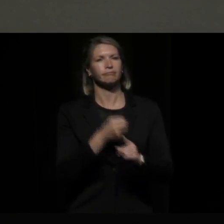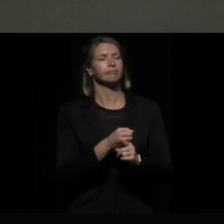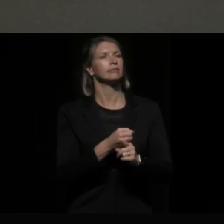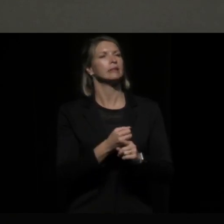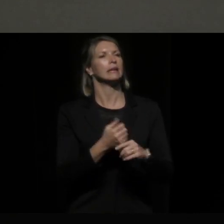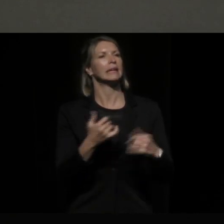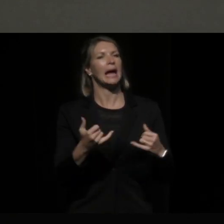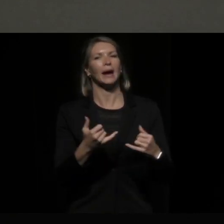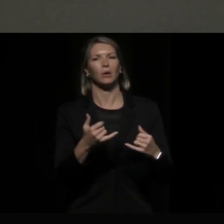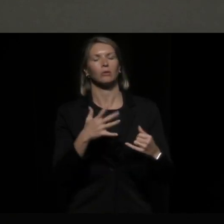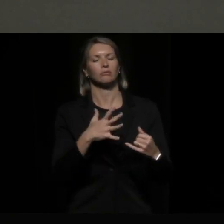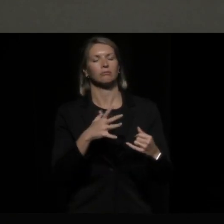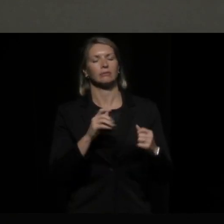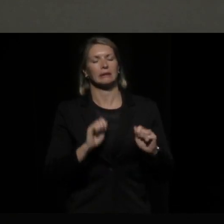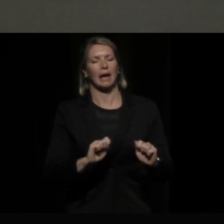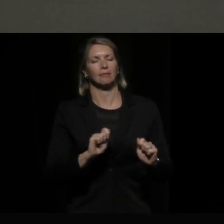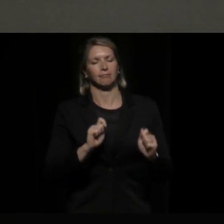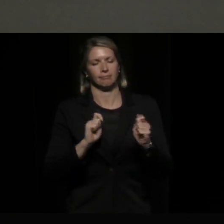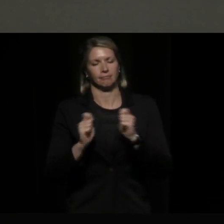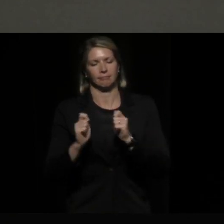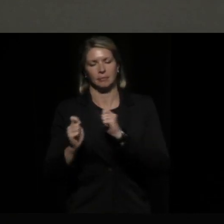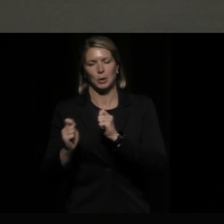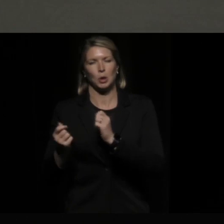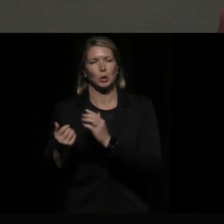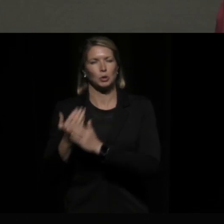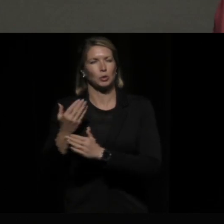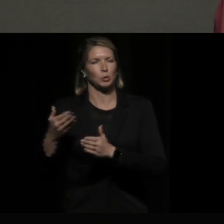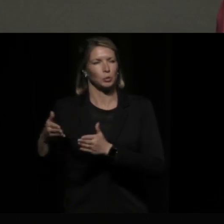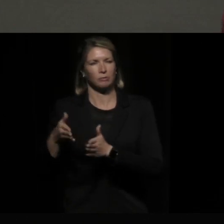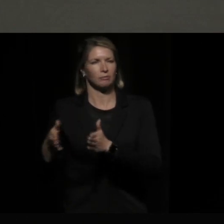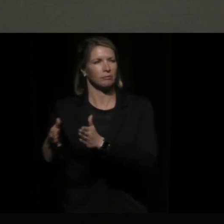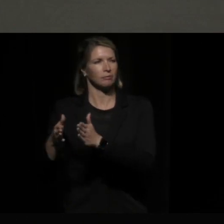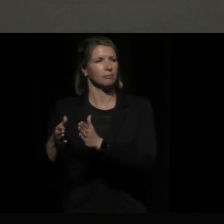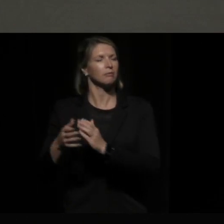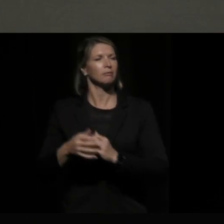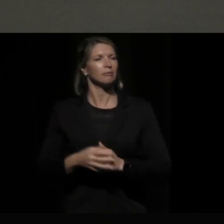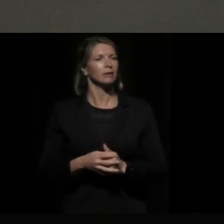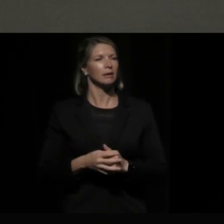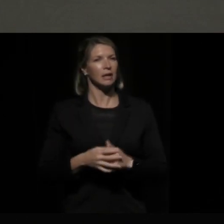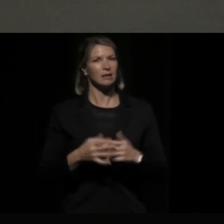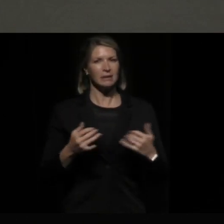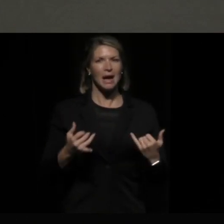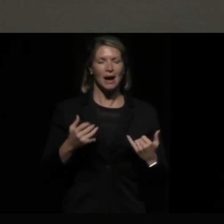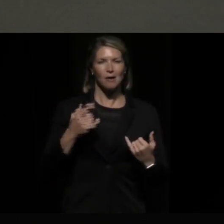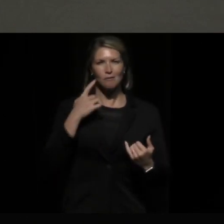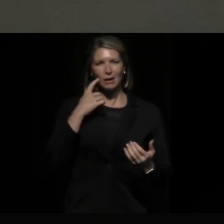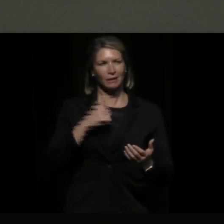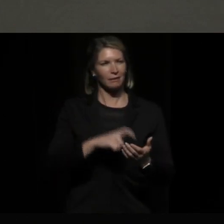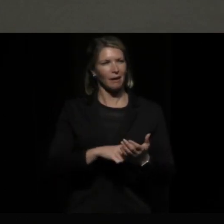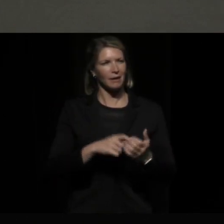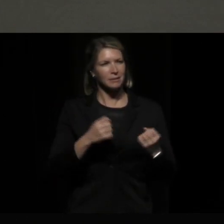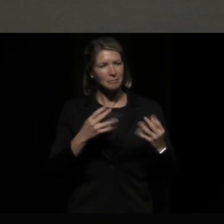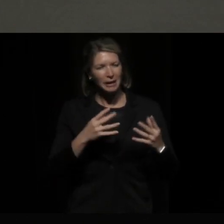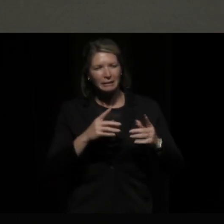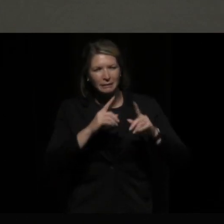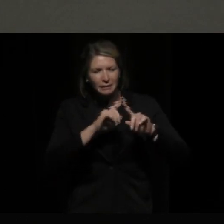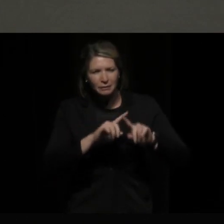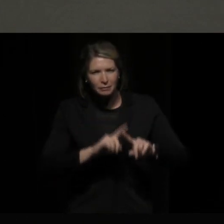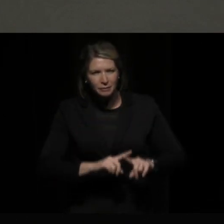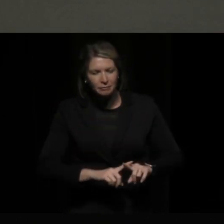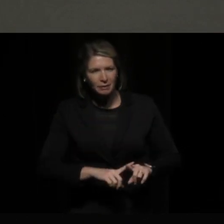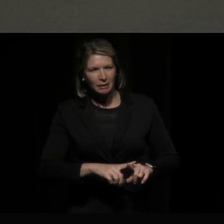ways. Over this period, we've witnessed the undeniable excellence of the public service of Newfoundland and